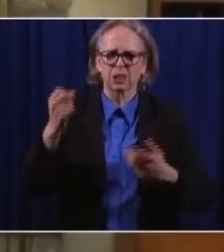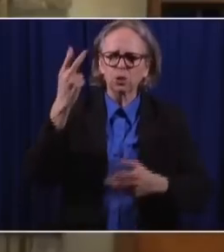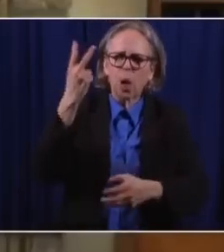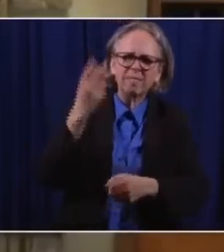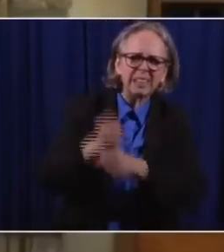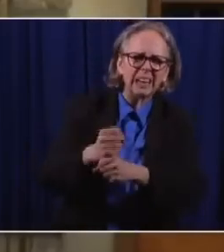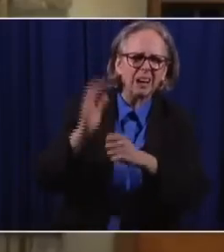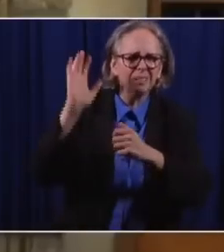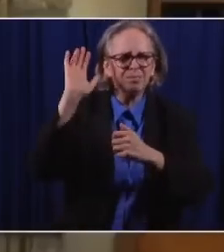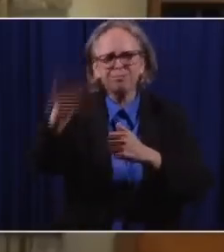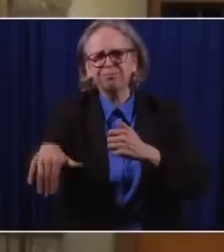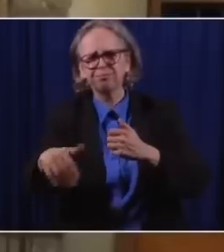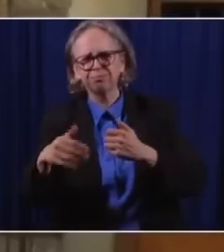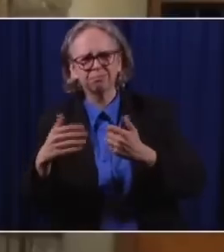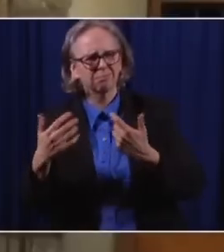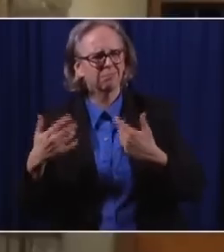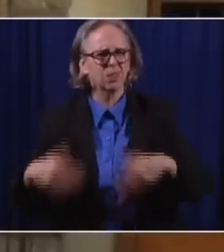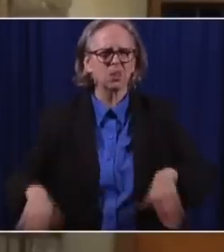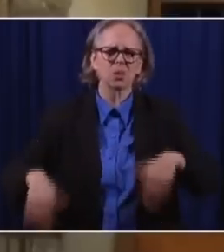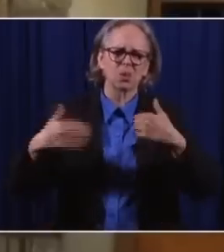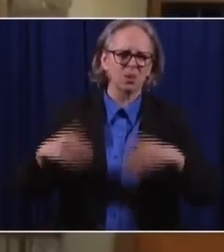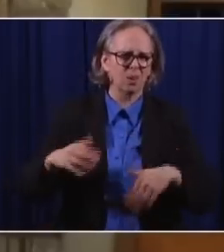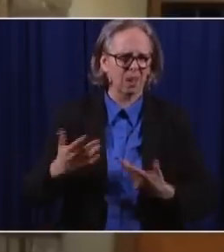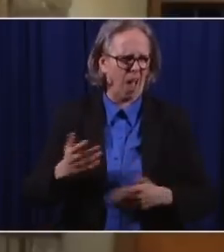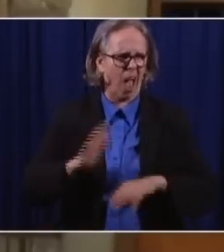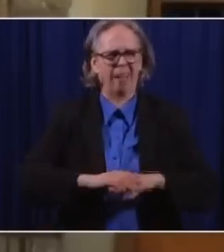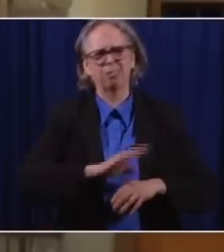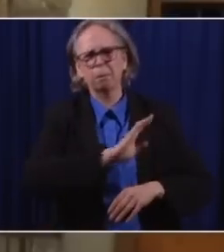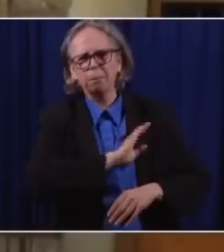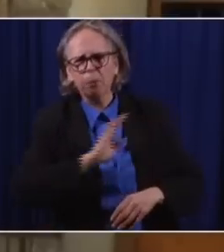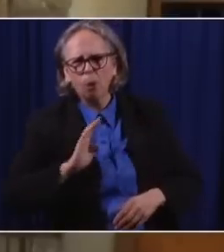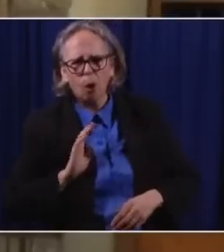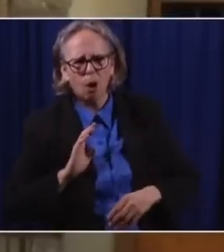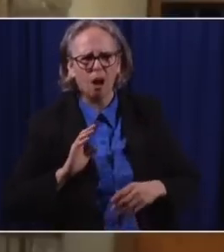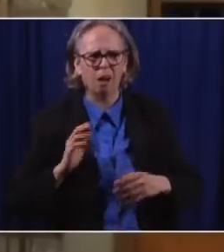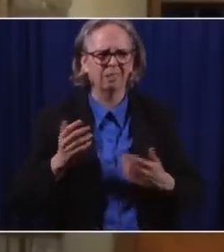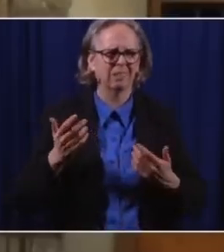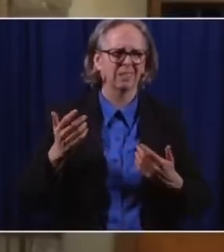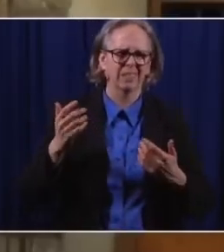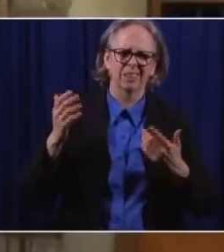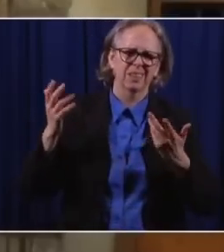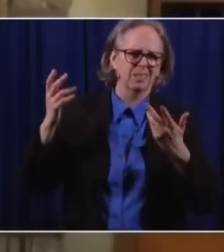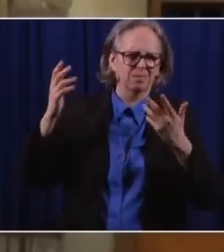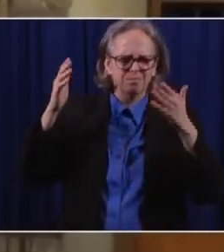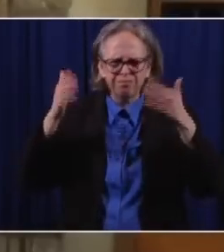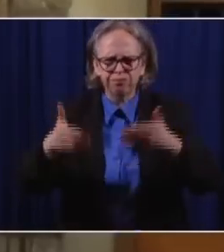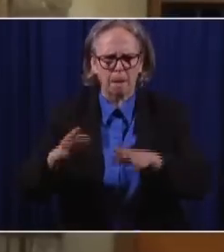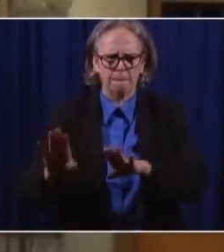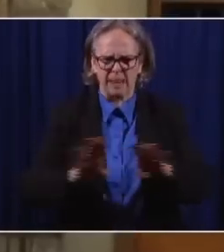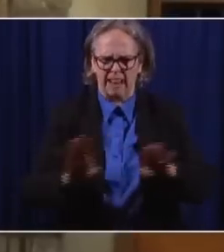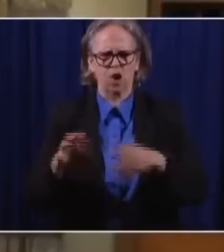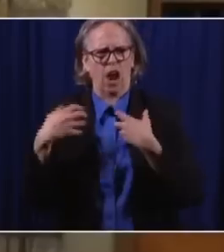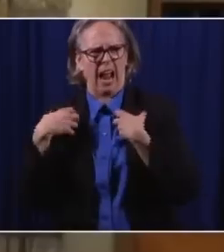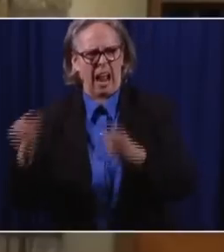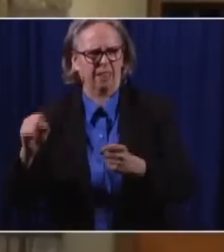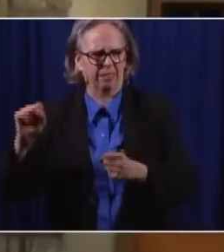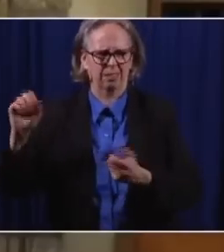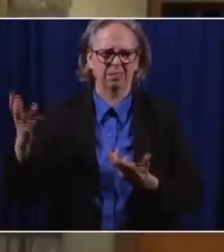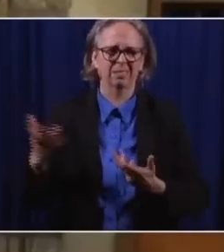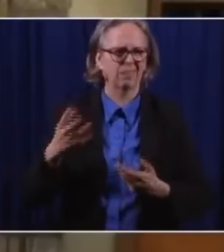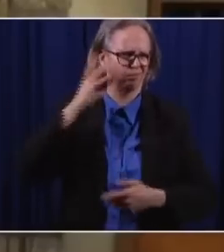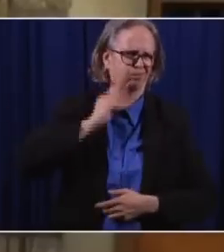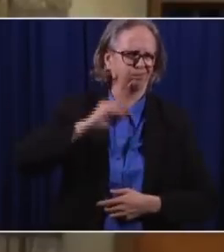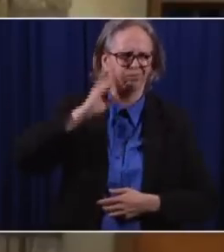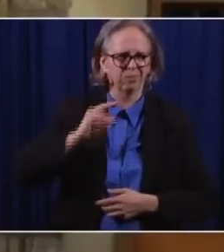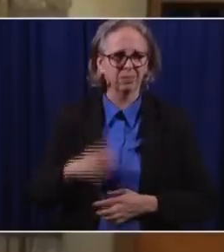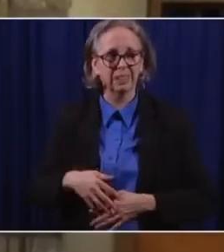Maryhaven, one of Central Ohio's oldest and most comprehensive behavioral health care providers. Also, she has spent 6 years on